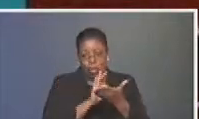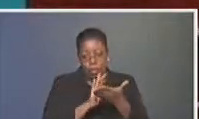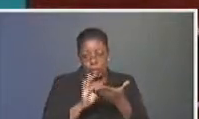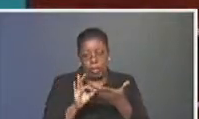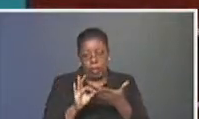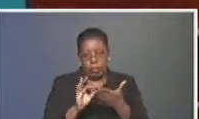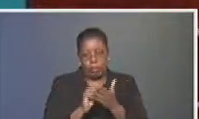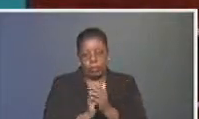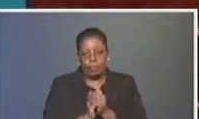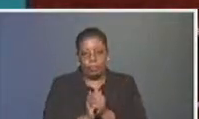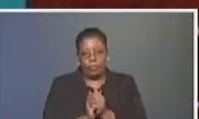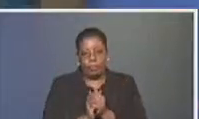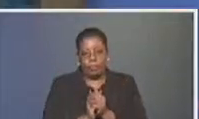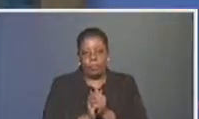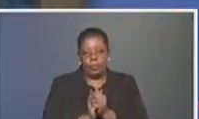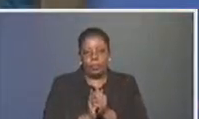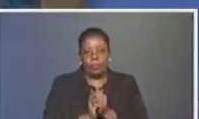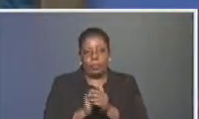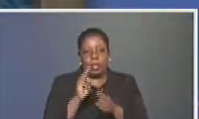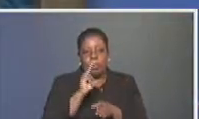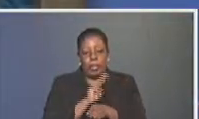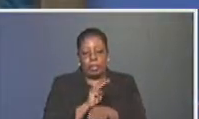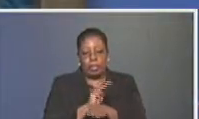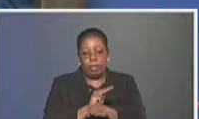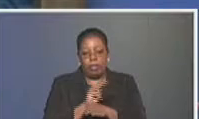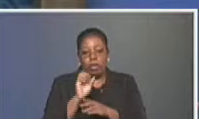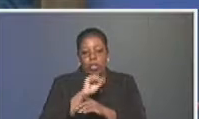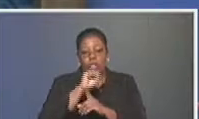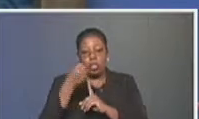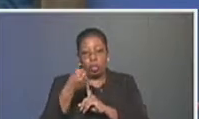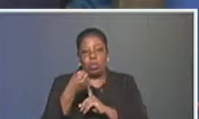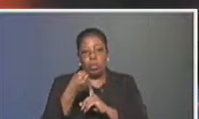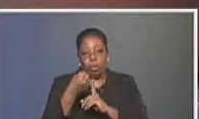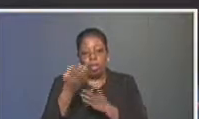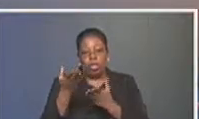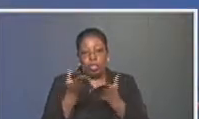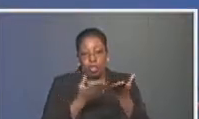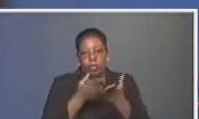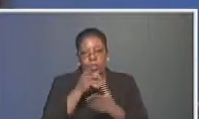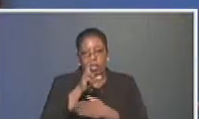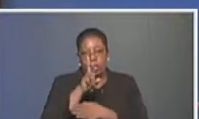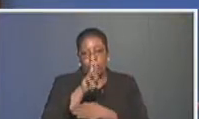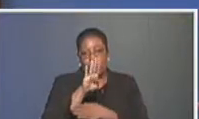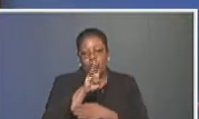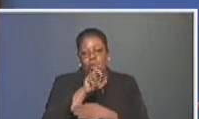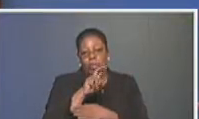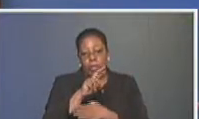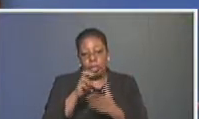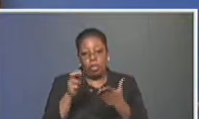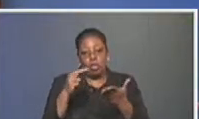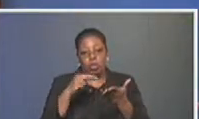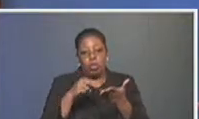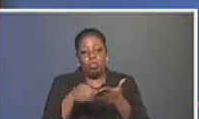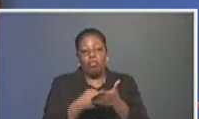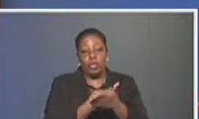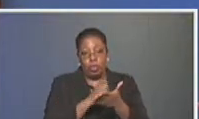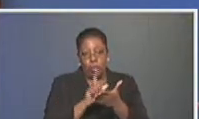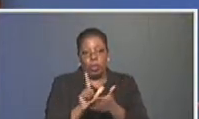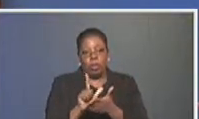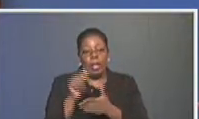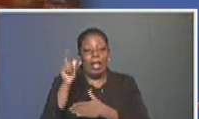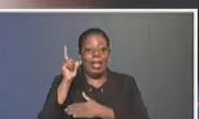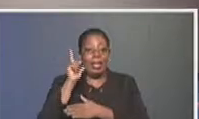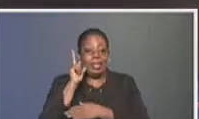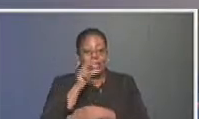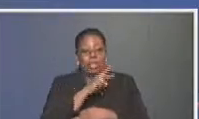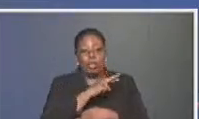eventuality. Minister of State for Social Services and Urban Development and Member of Parliament for Marathon, the Honorable Lisa